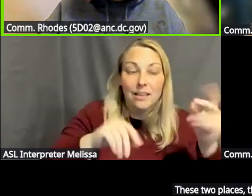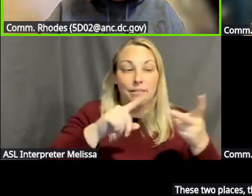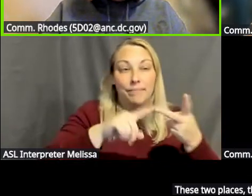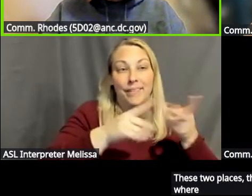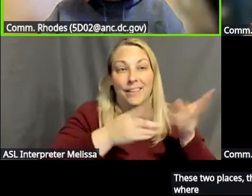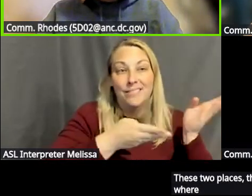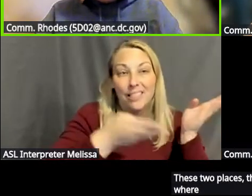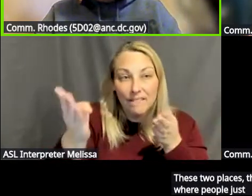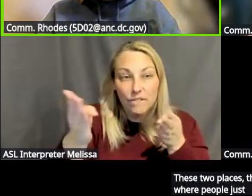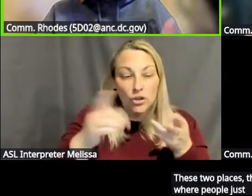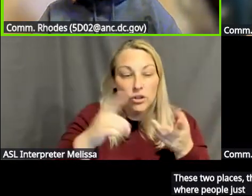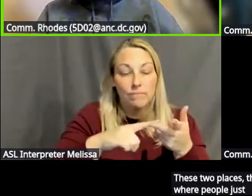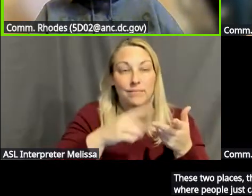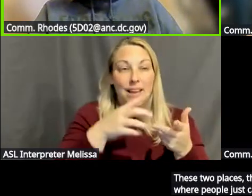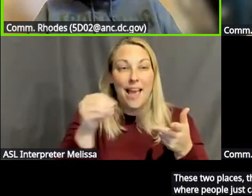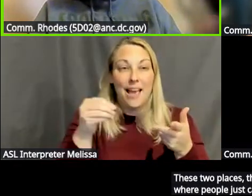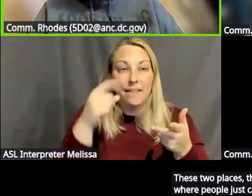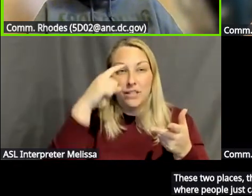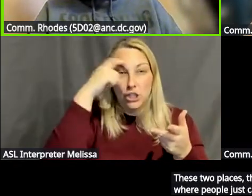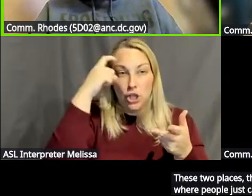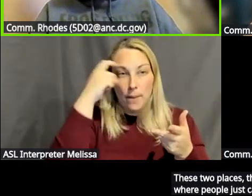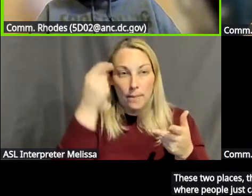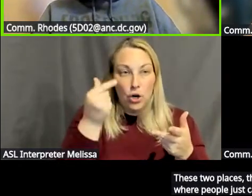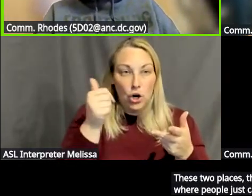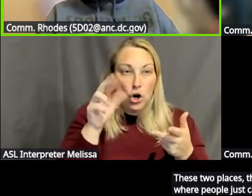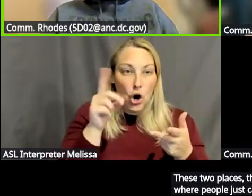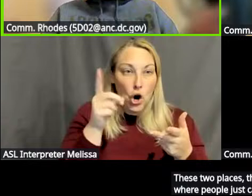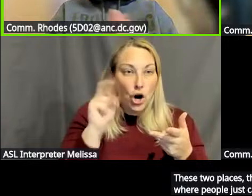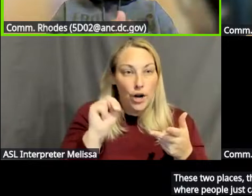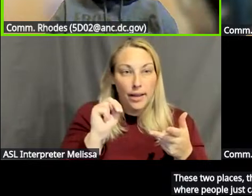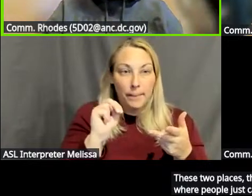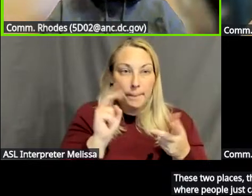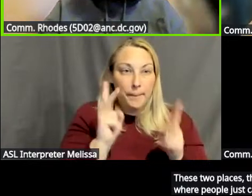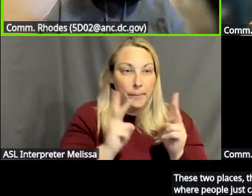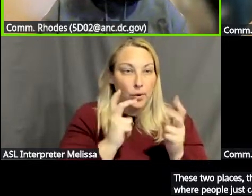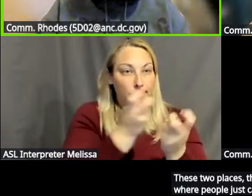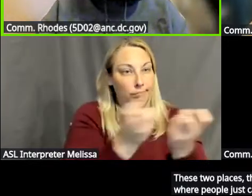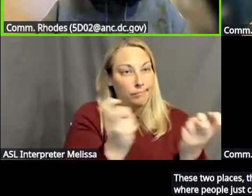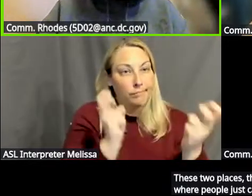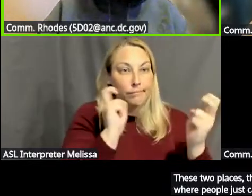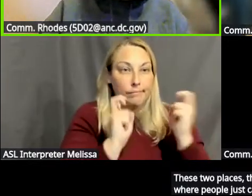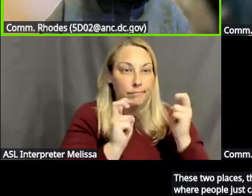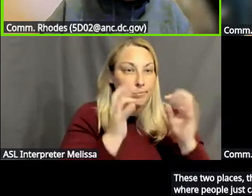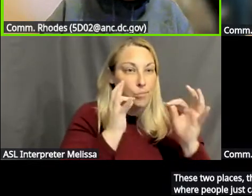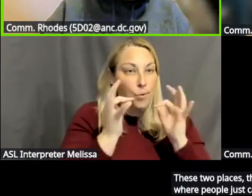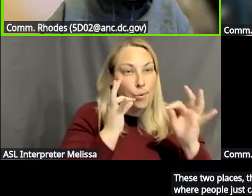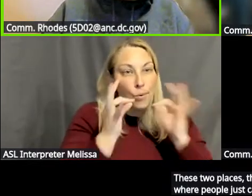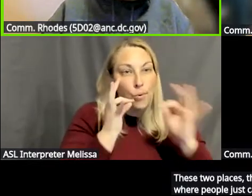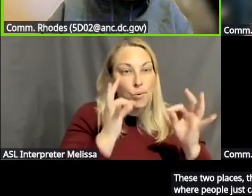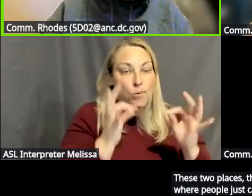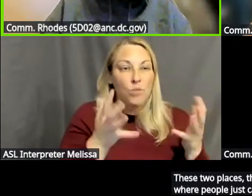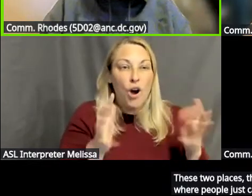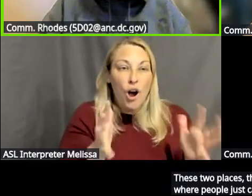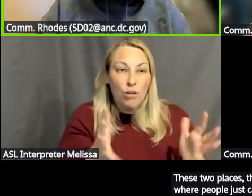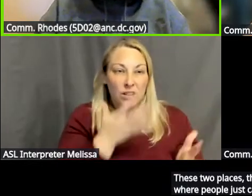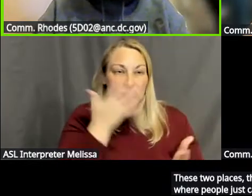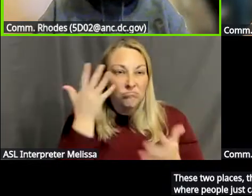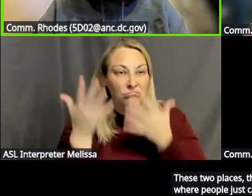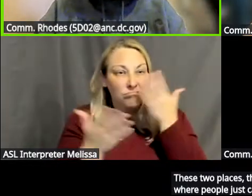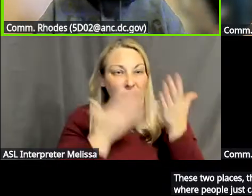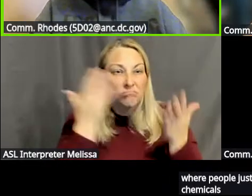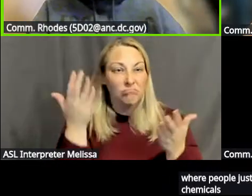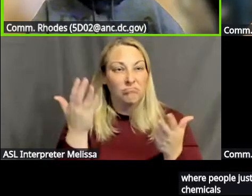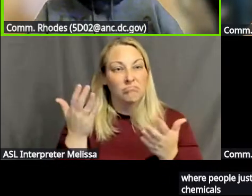can sit out in the yard and smoke. And we already smelling chemicals, and